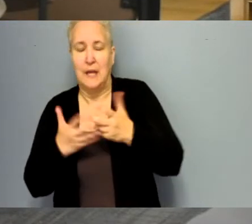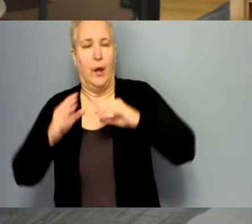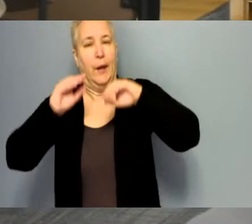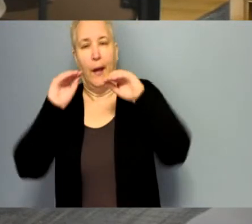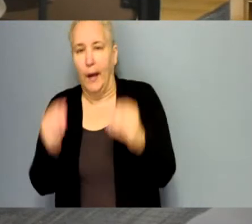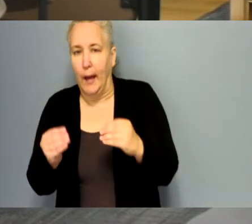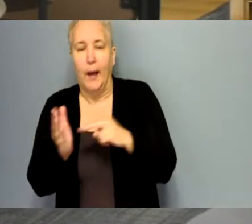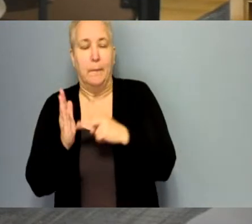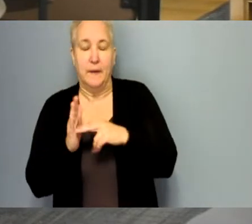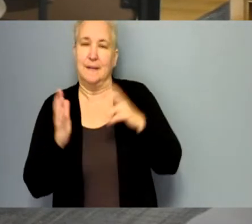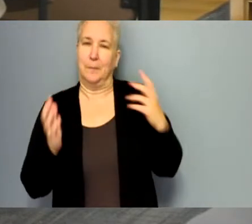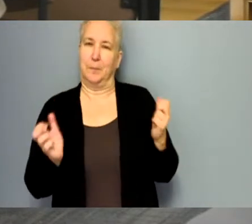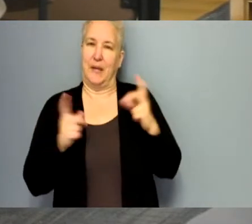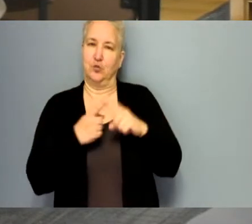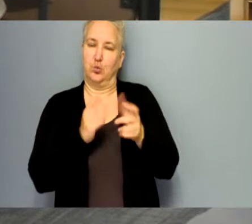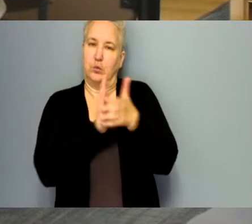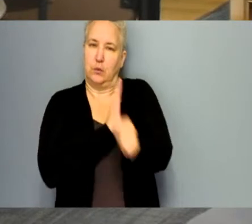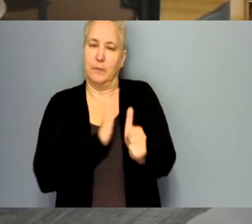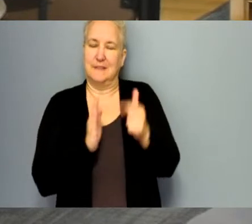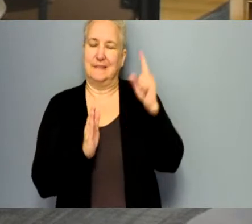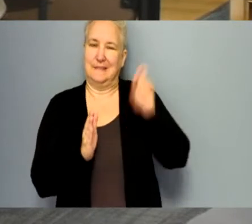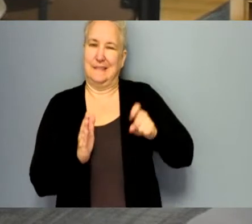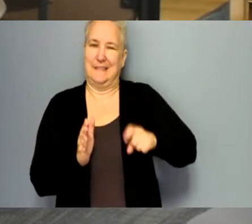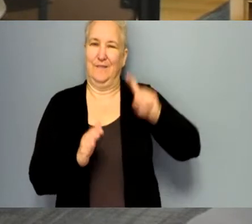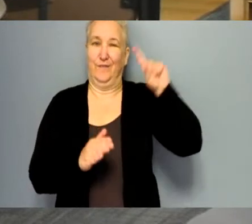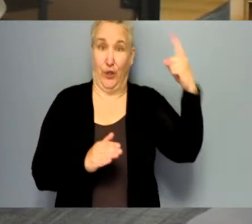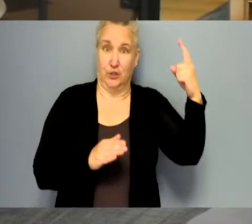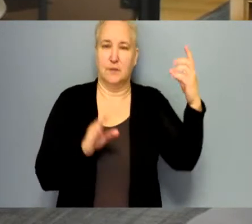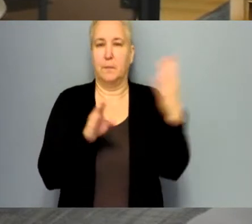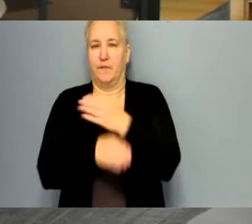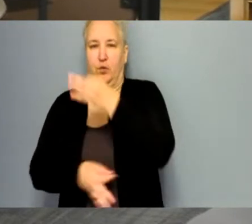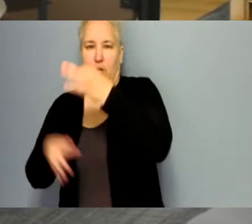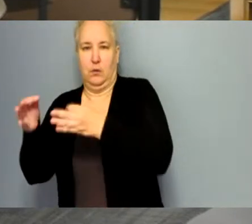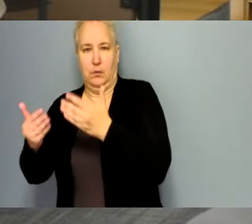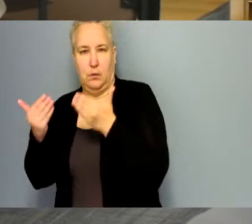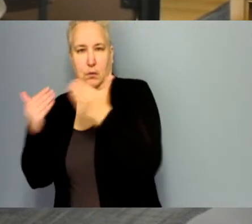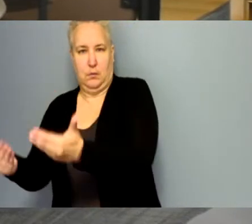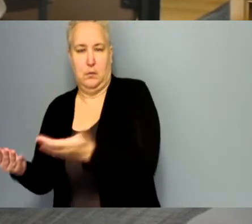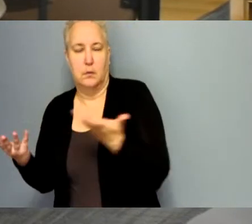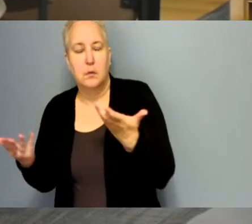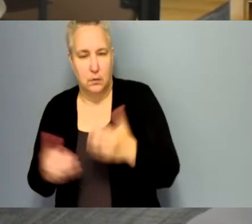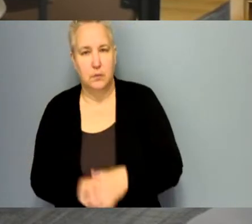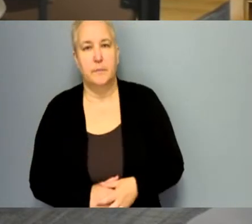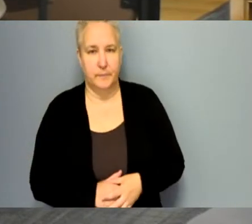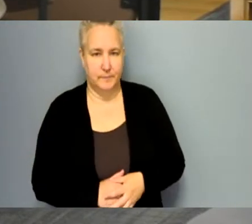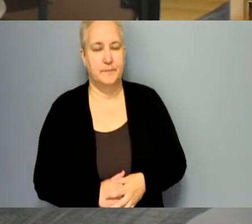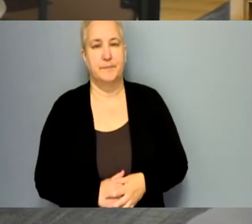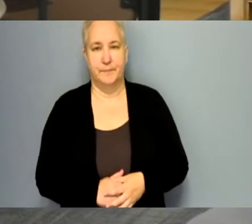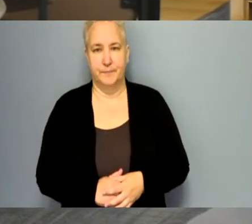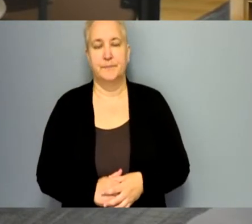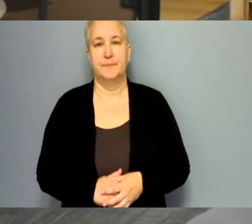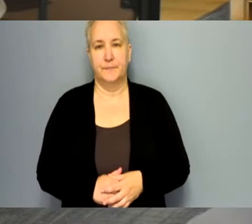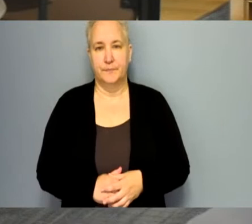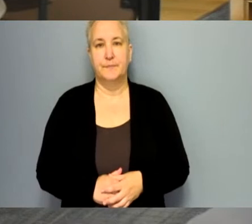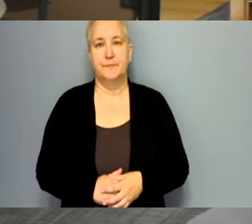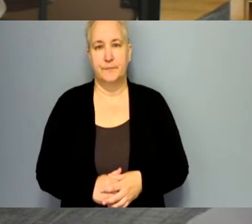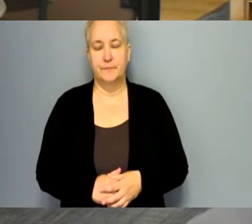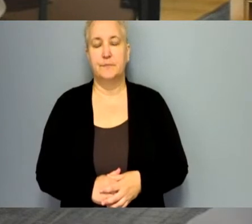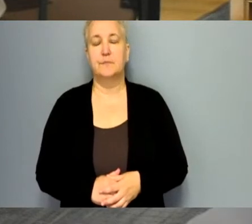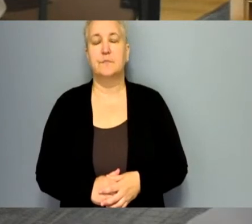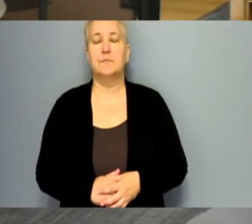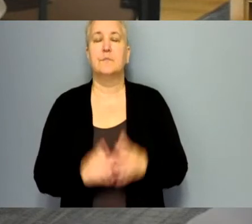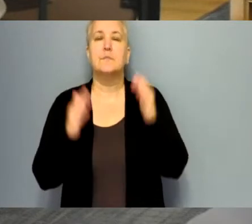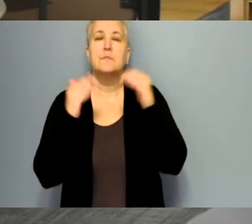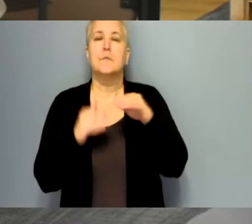to competency prior to their case progressing in the criminal justice system. We will also